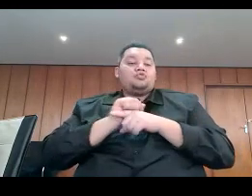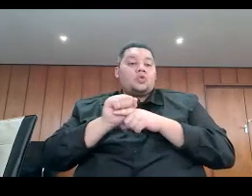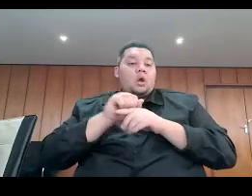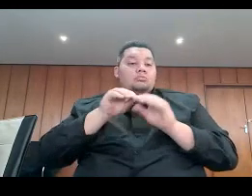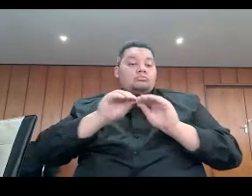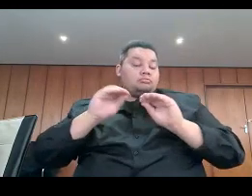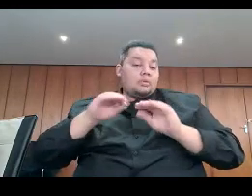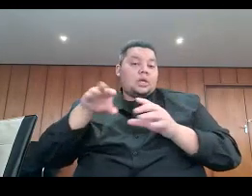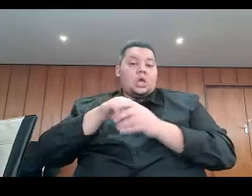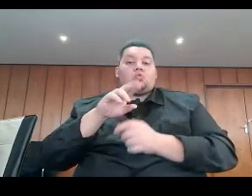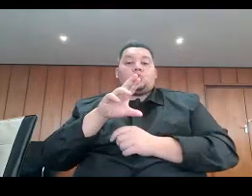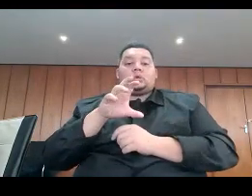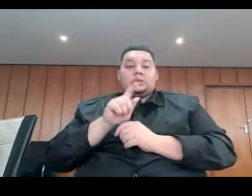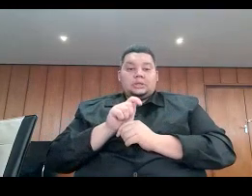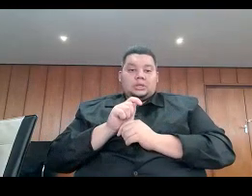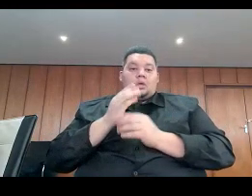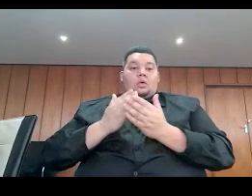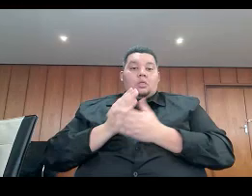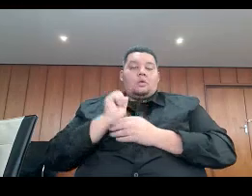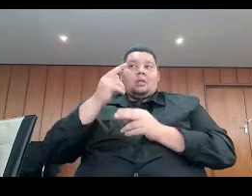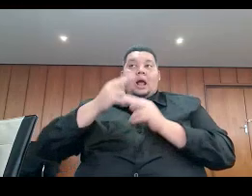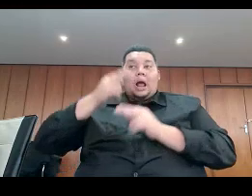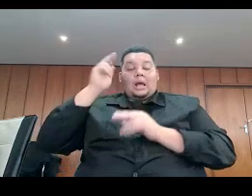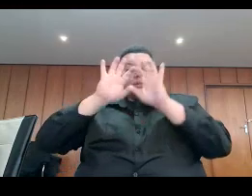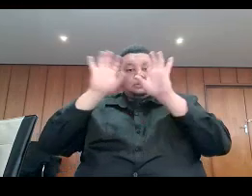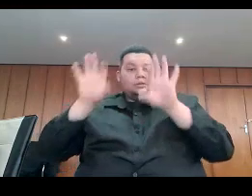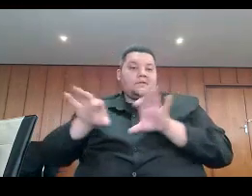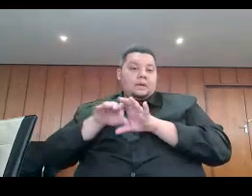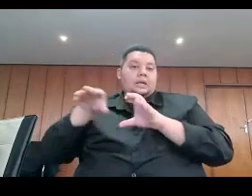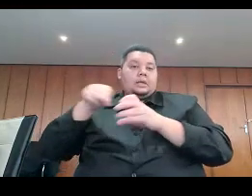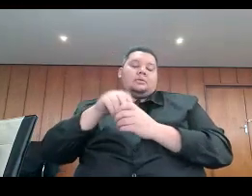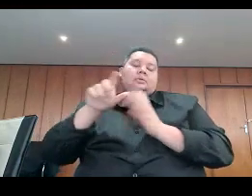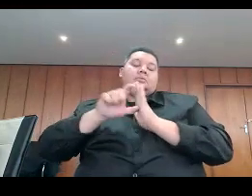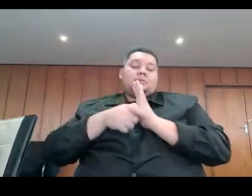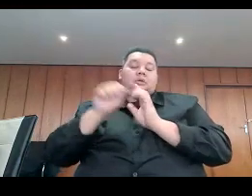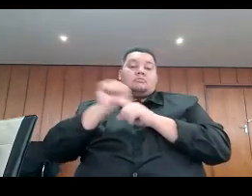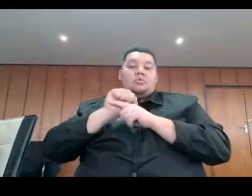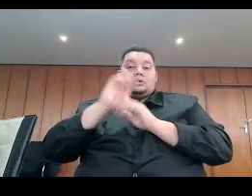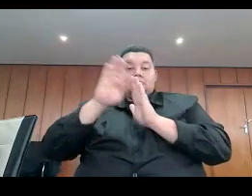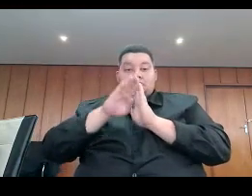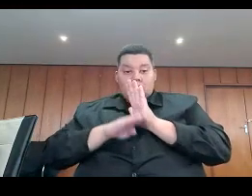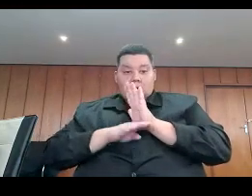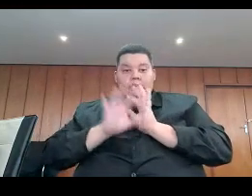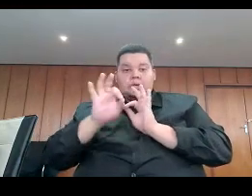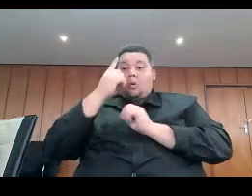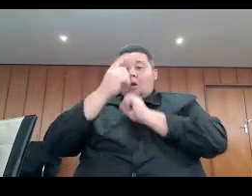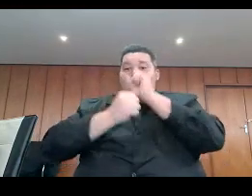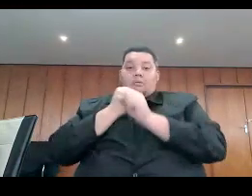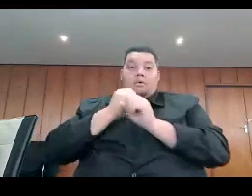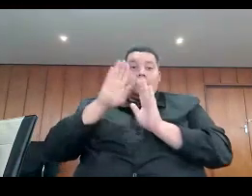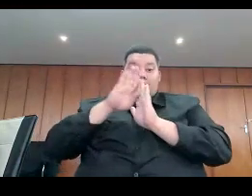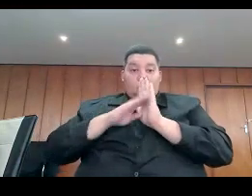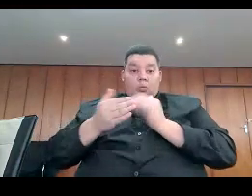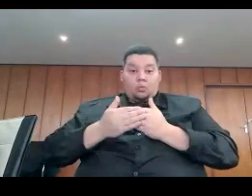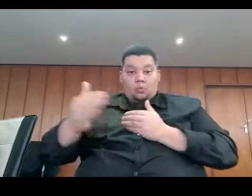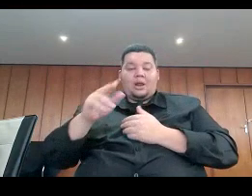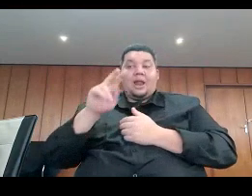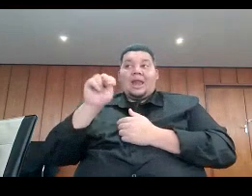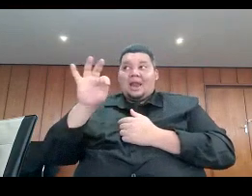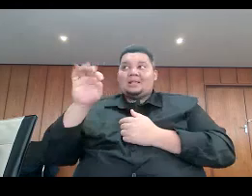at UCT through the Higher Certificate in Disability Practice program. It's a one-year program that is